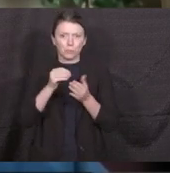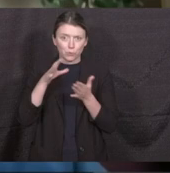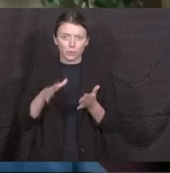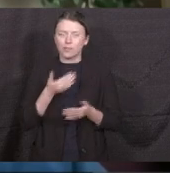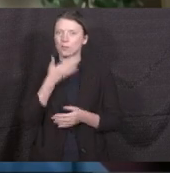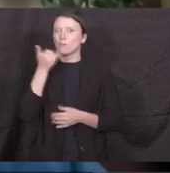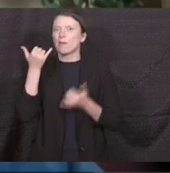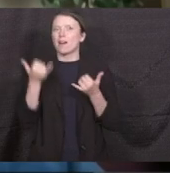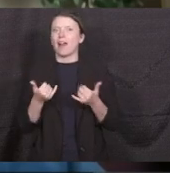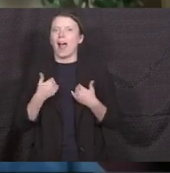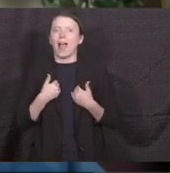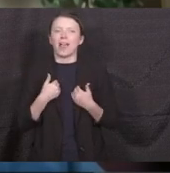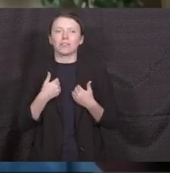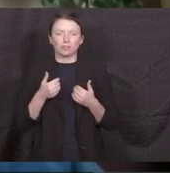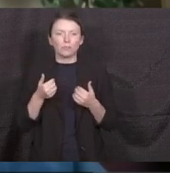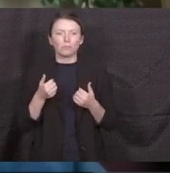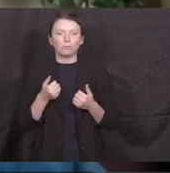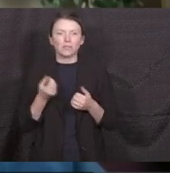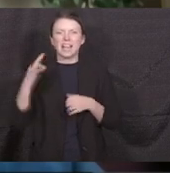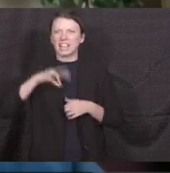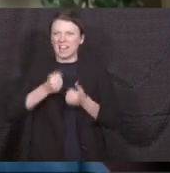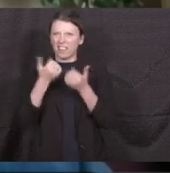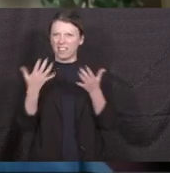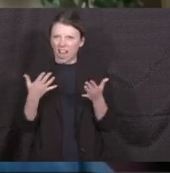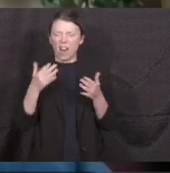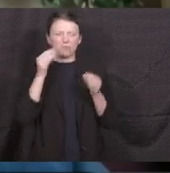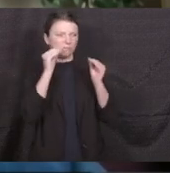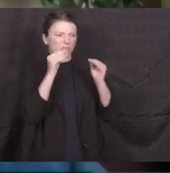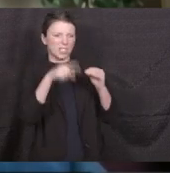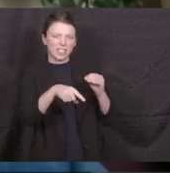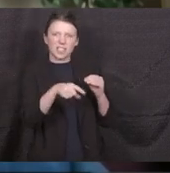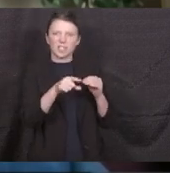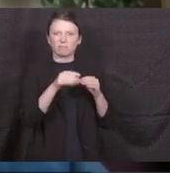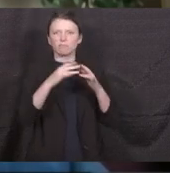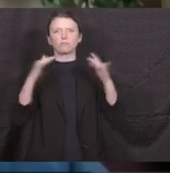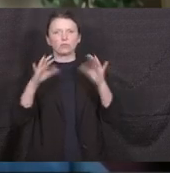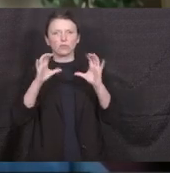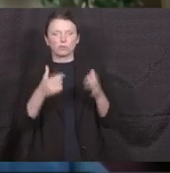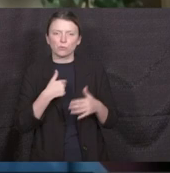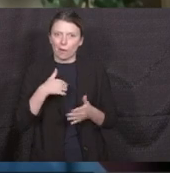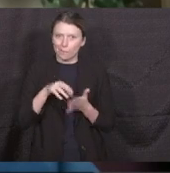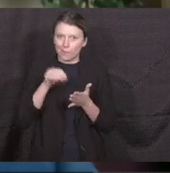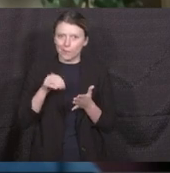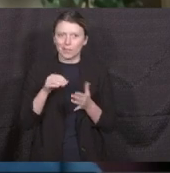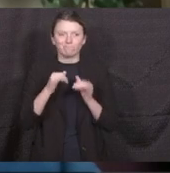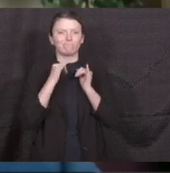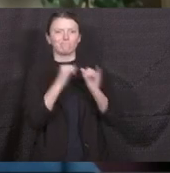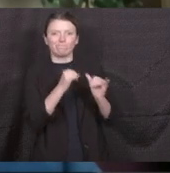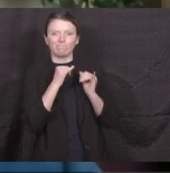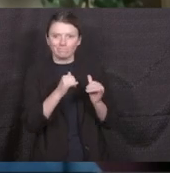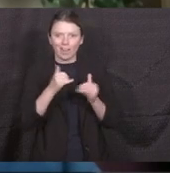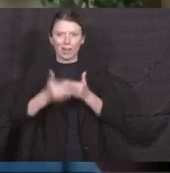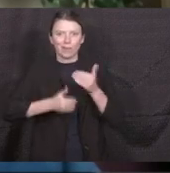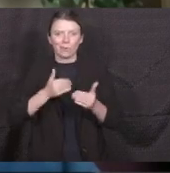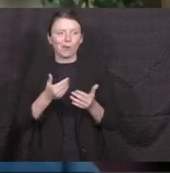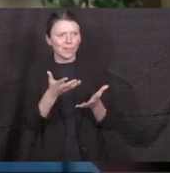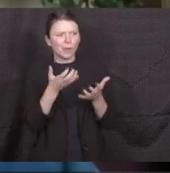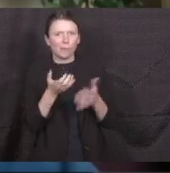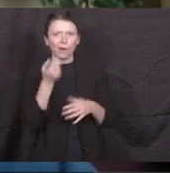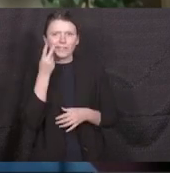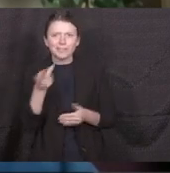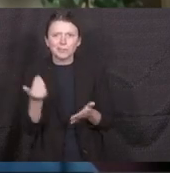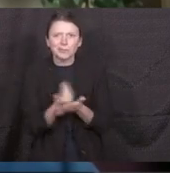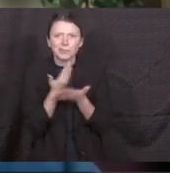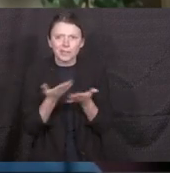much out of teaching this really diverse group. So I'm learning as much as my students are as we go. And they want that. They want to see new things. They want to